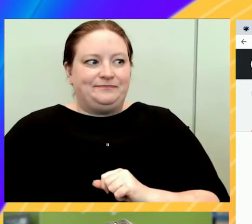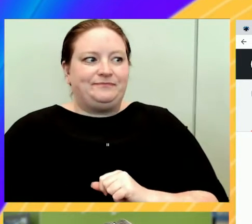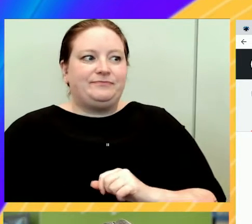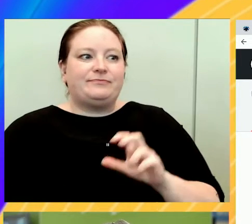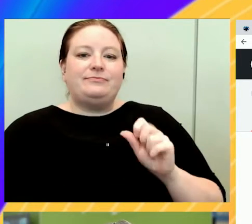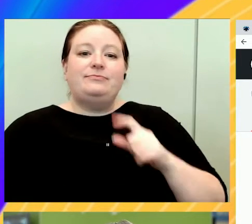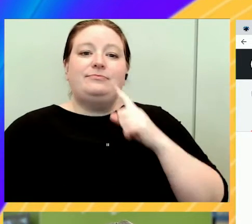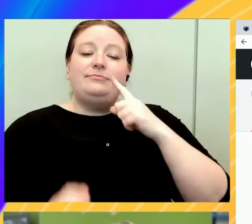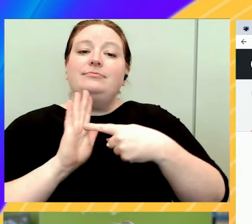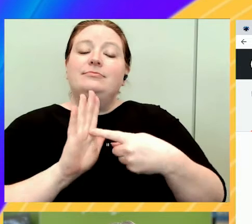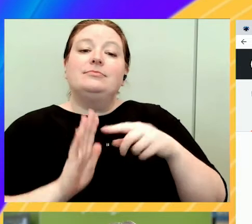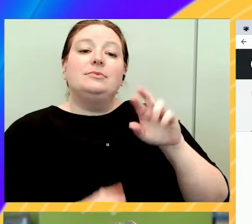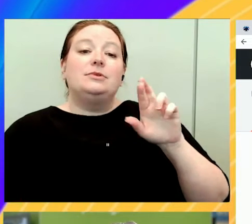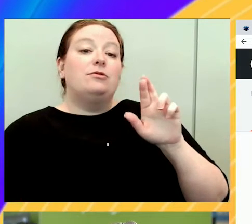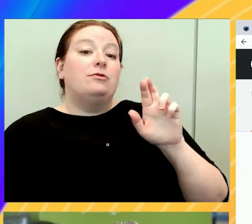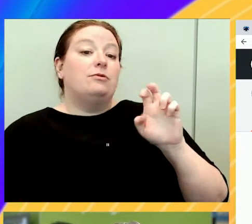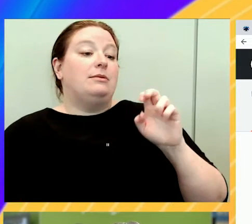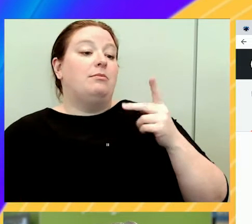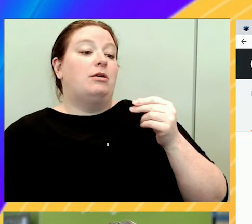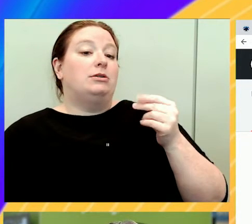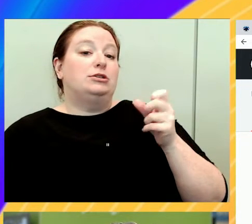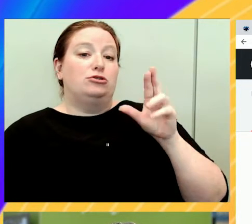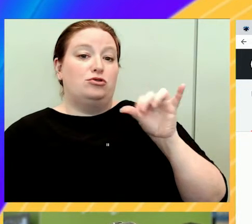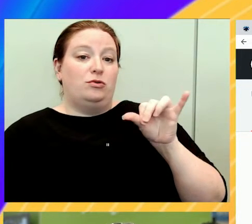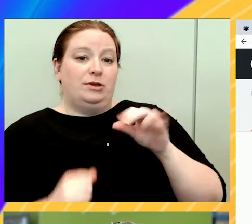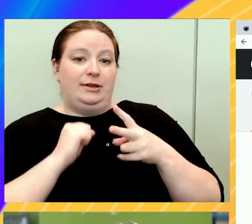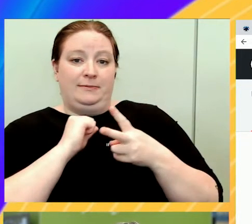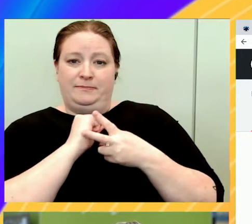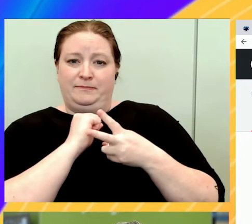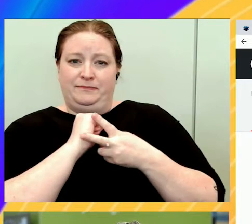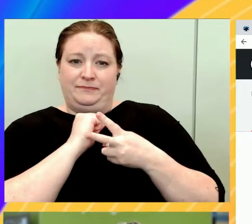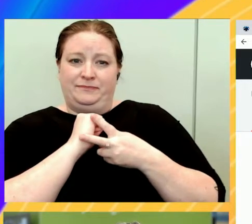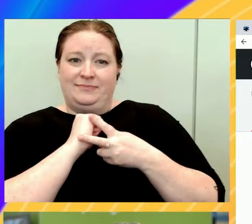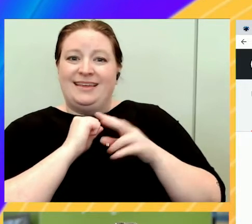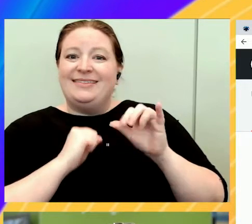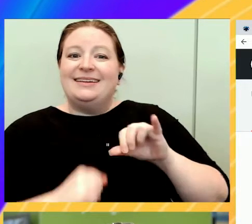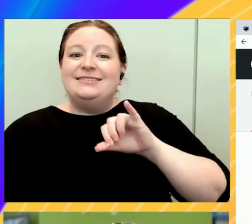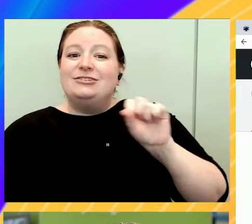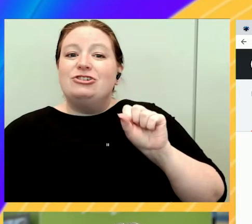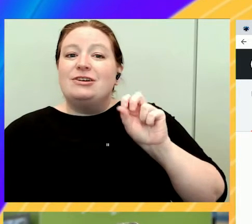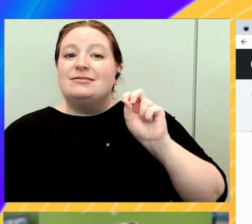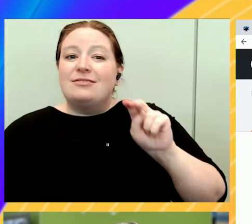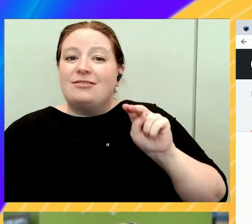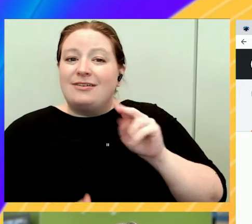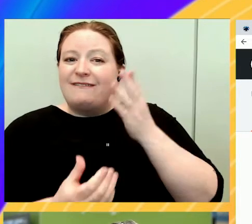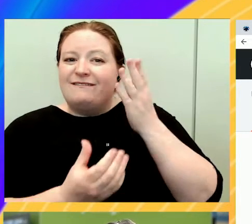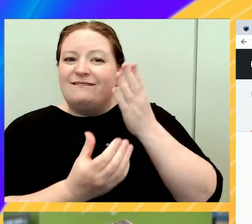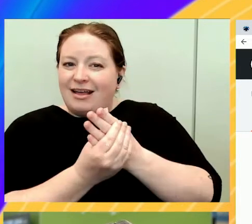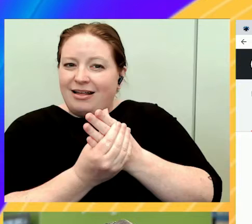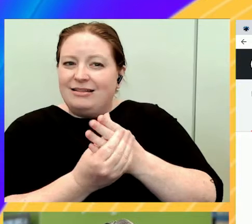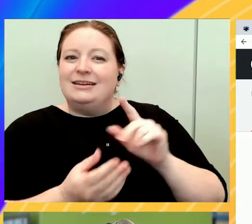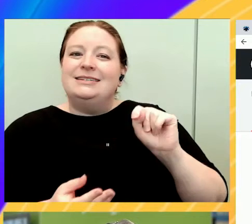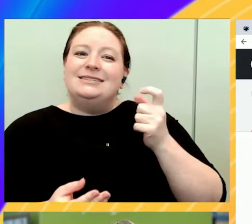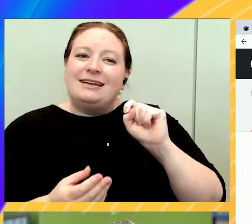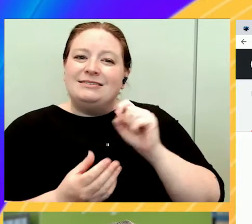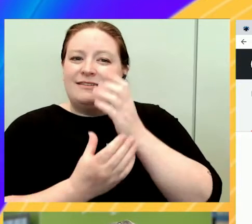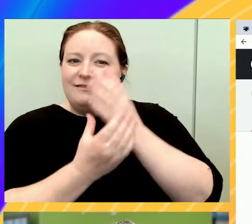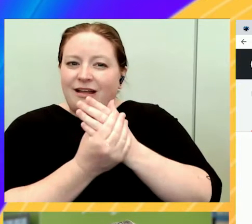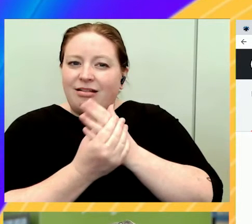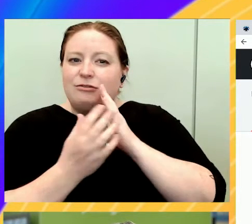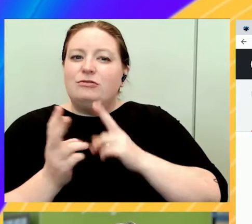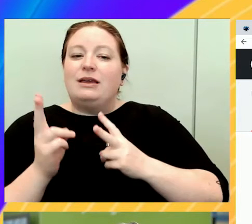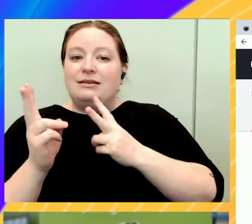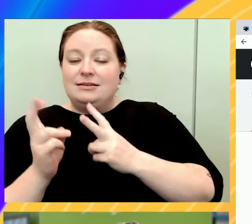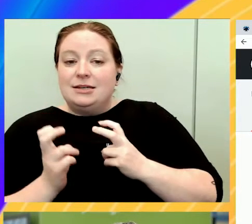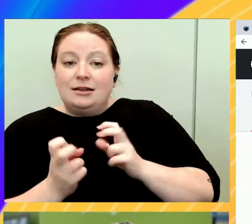because the custom lens is a JSON file, which is a text file that you can download and import into the Well-Architected